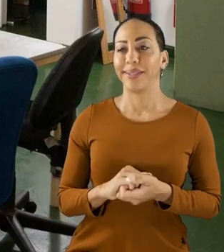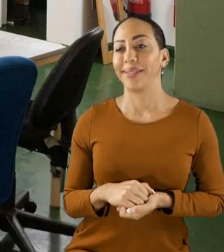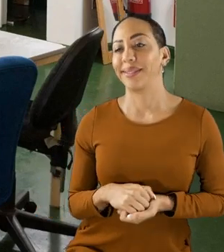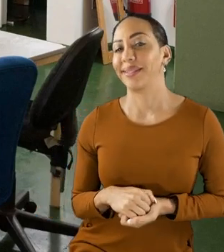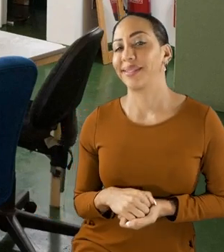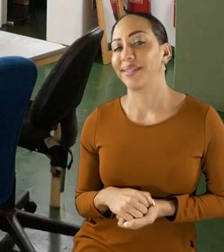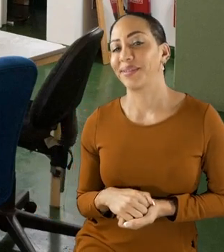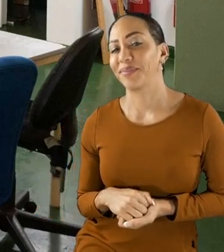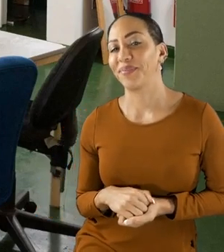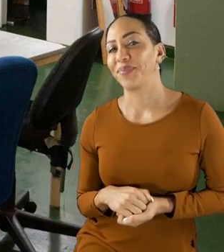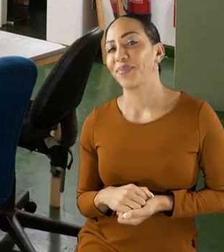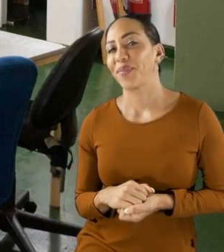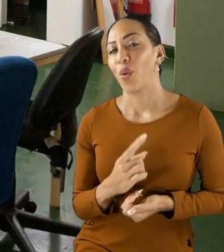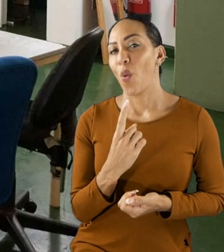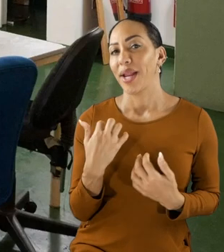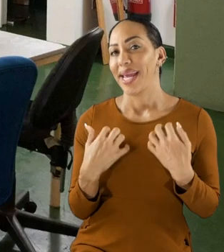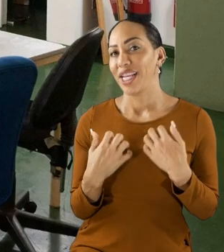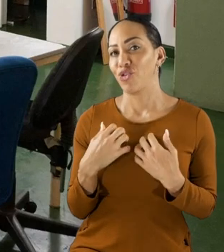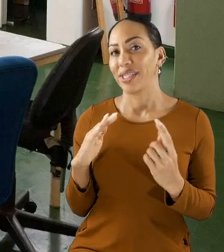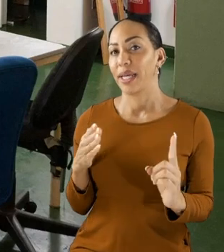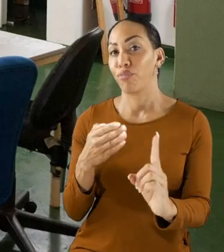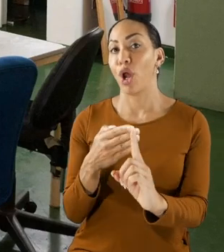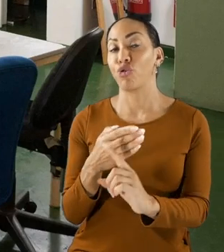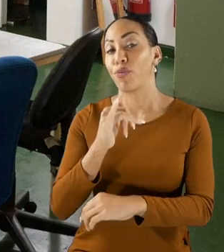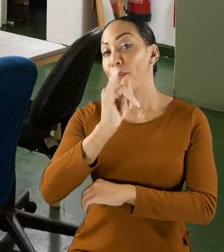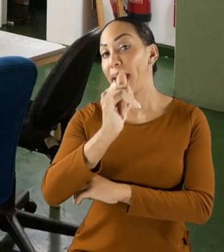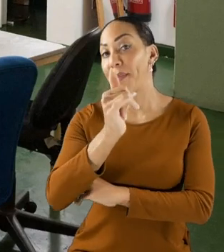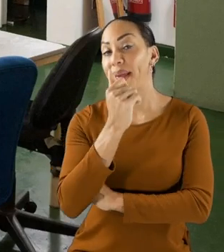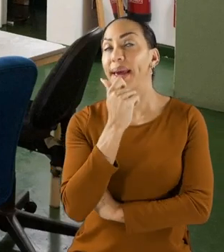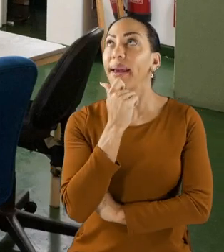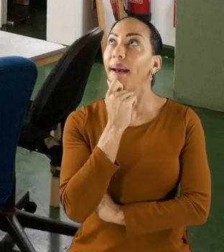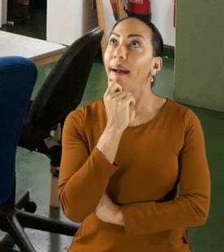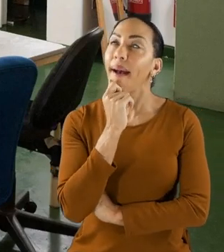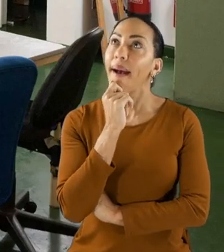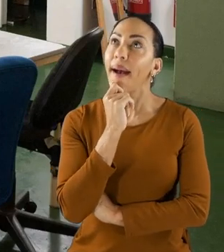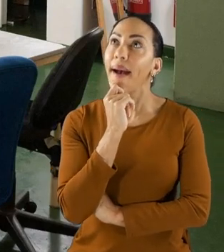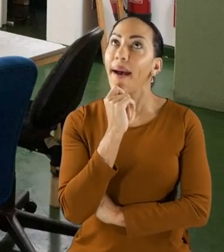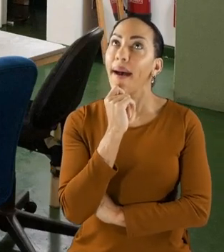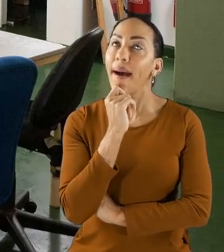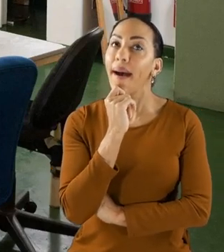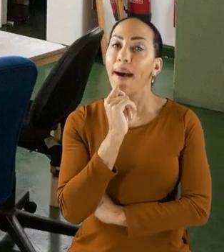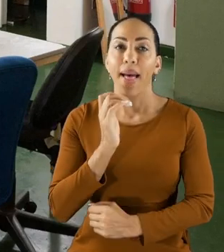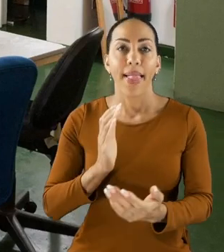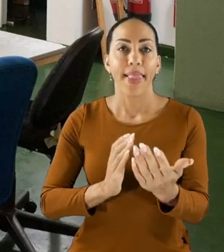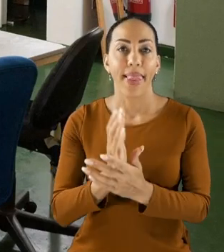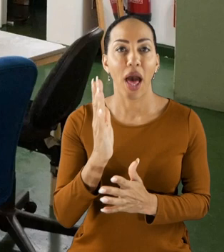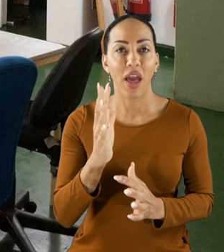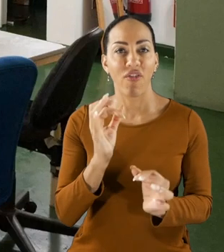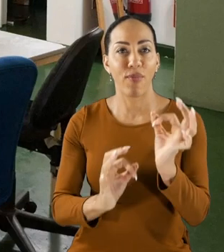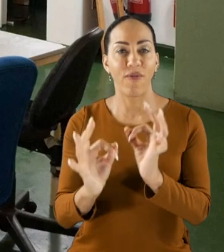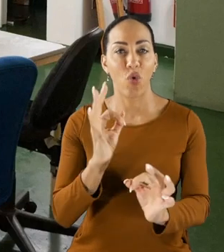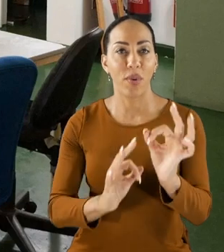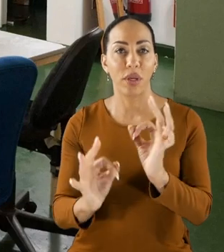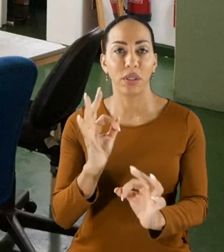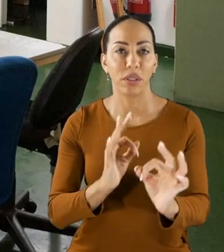and one interesting approach might be to seat live performers